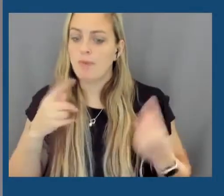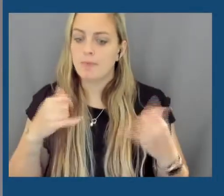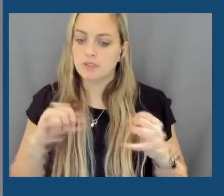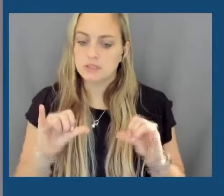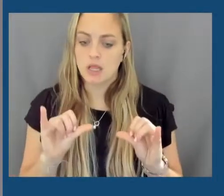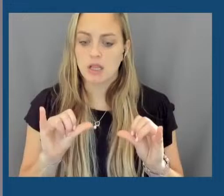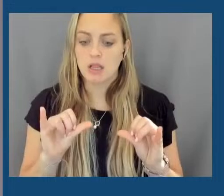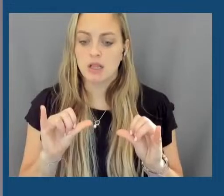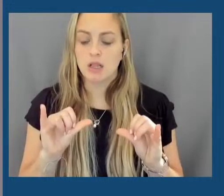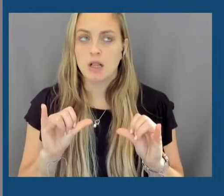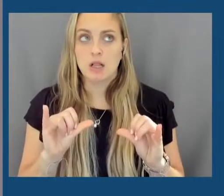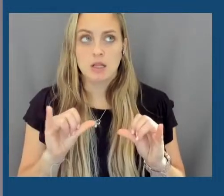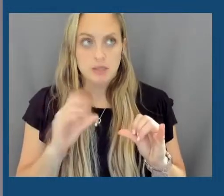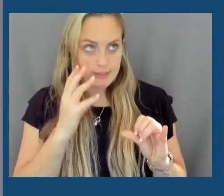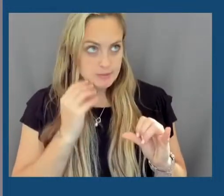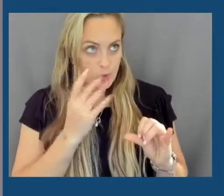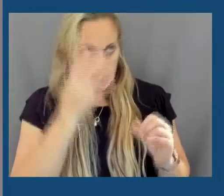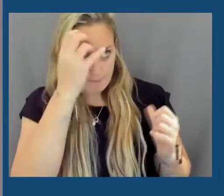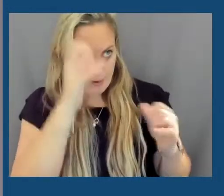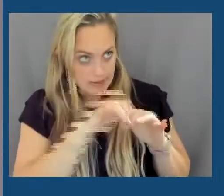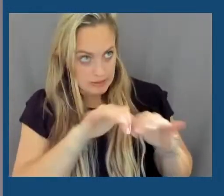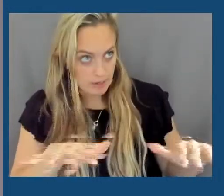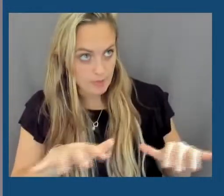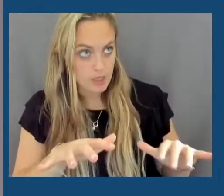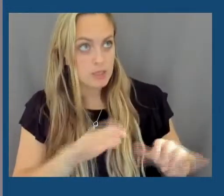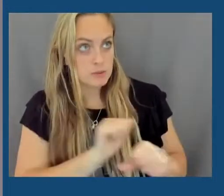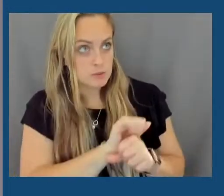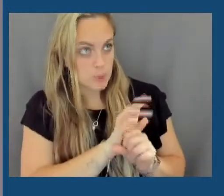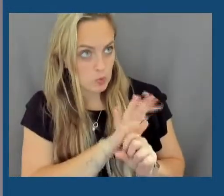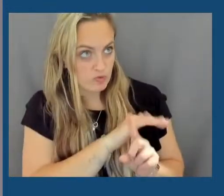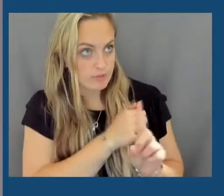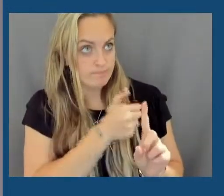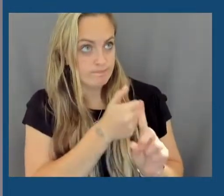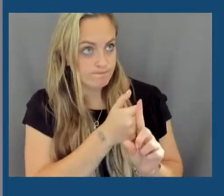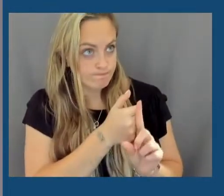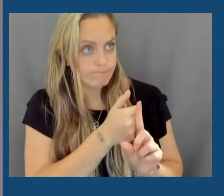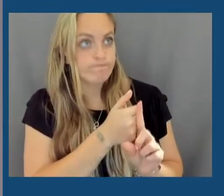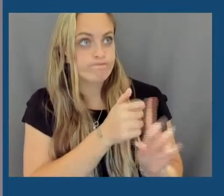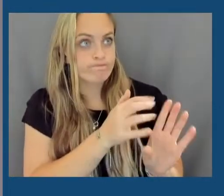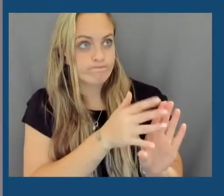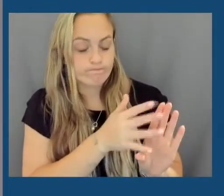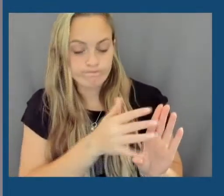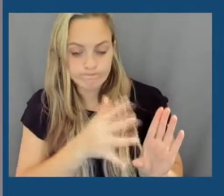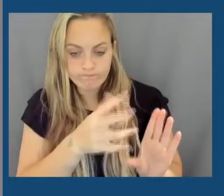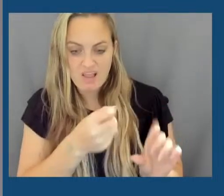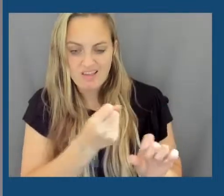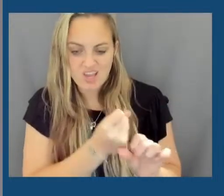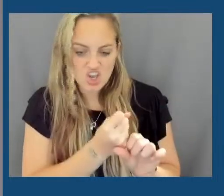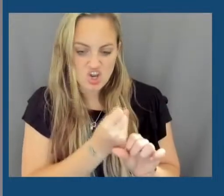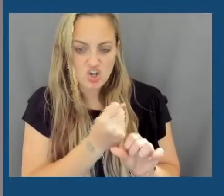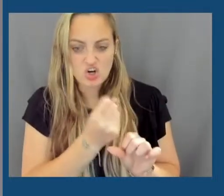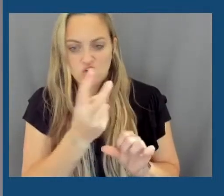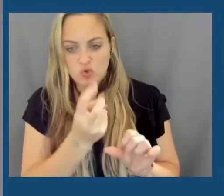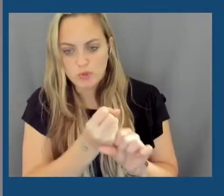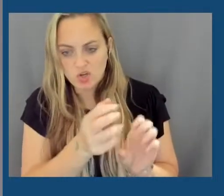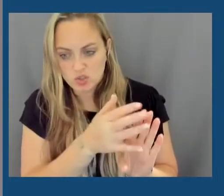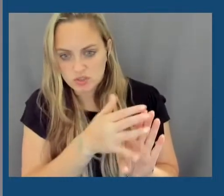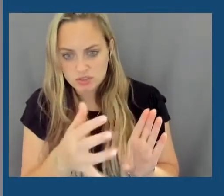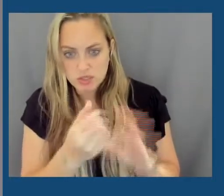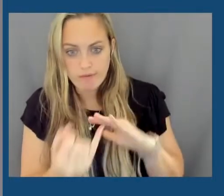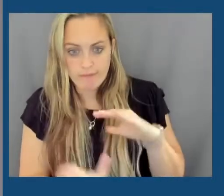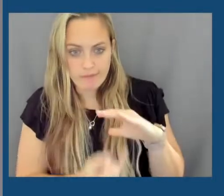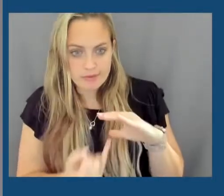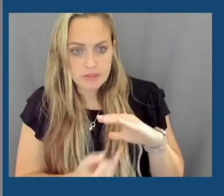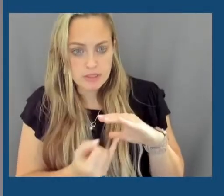the pandemic, right? We have a collision course here. The year and a half, 2 years that the kids were isolated, whether they